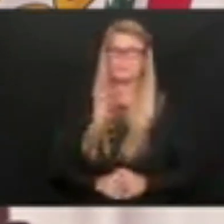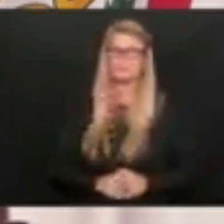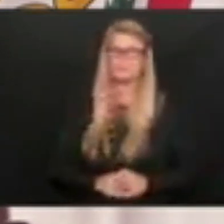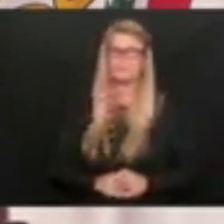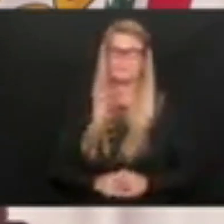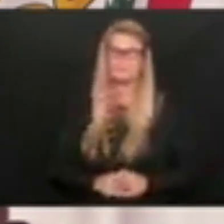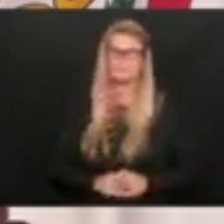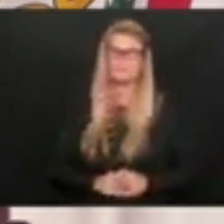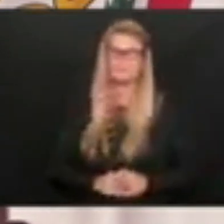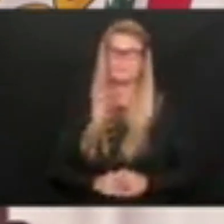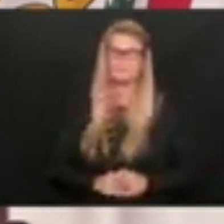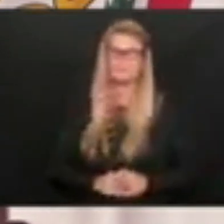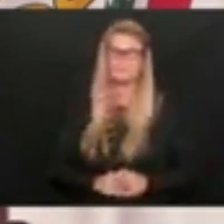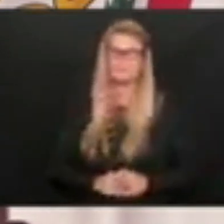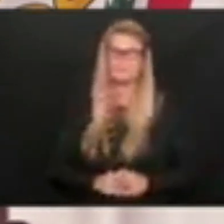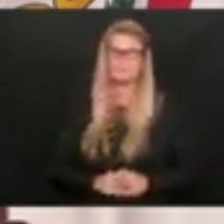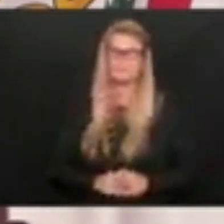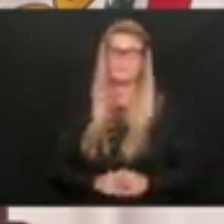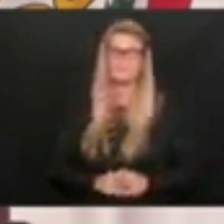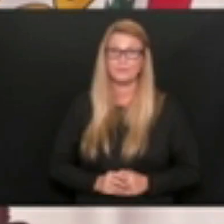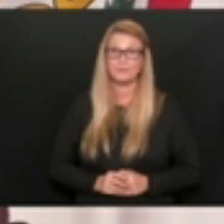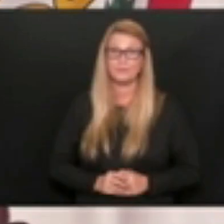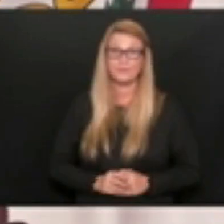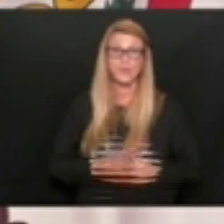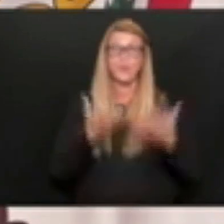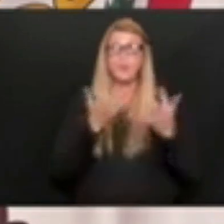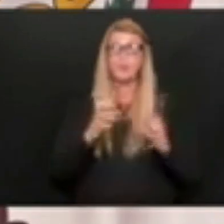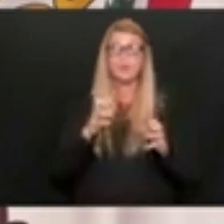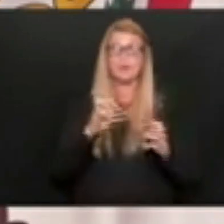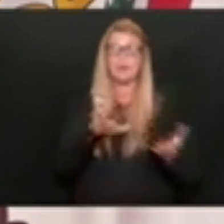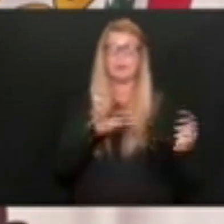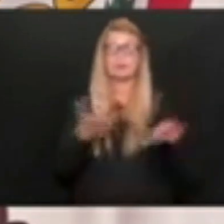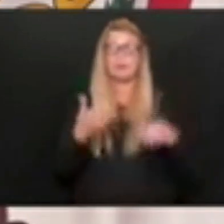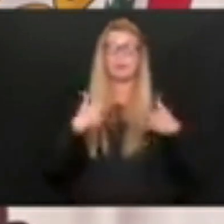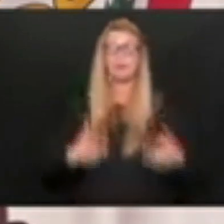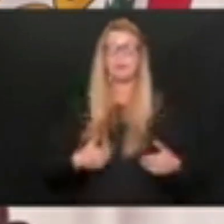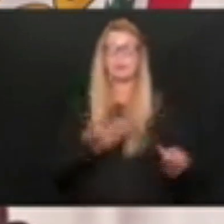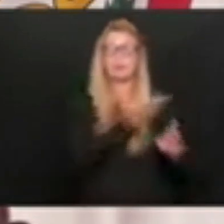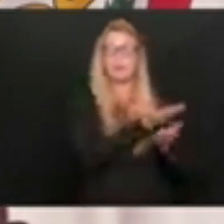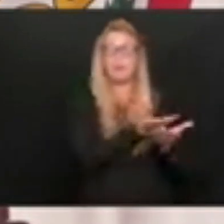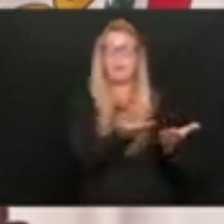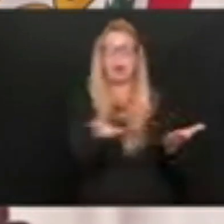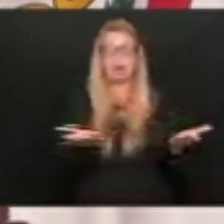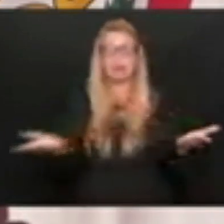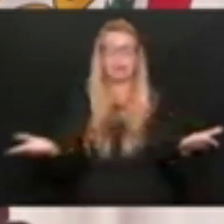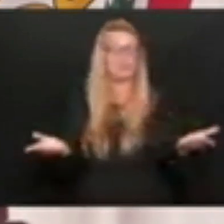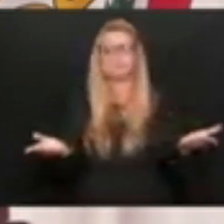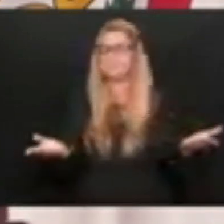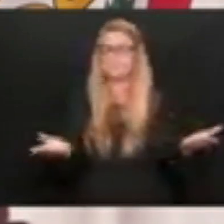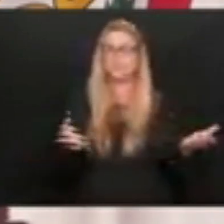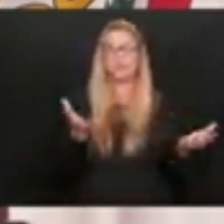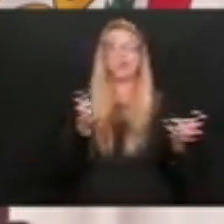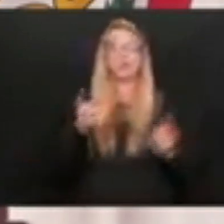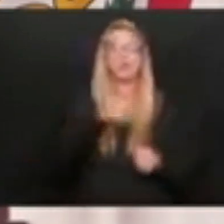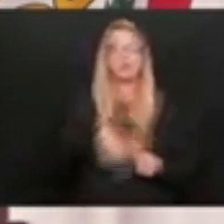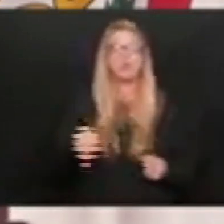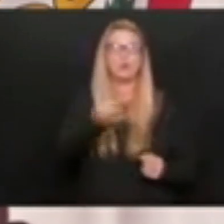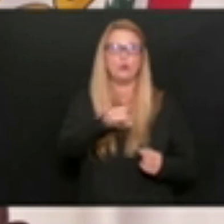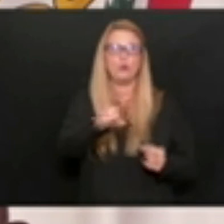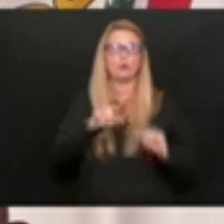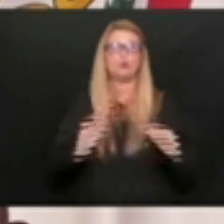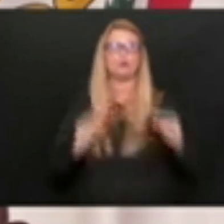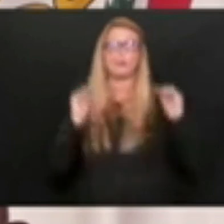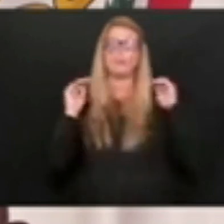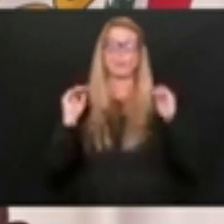If you don't want to just line up the body bags, come on. absolutely step up.